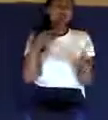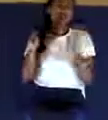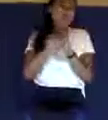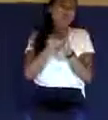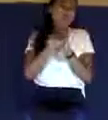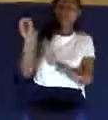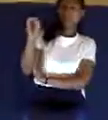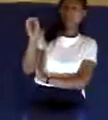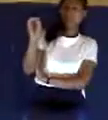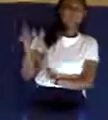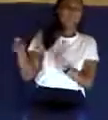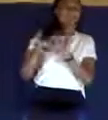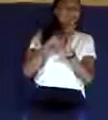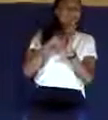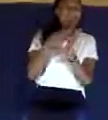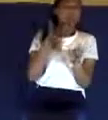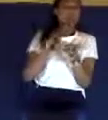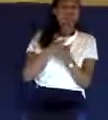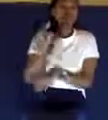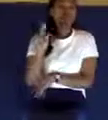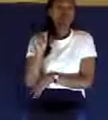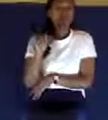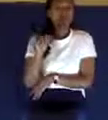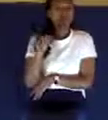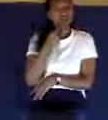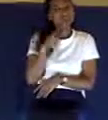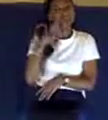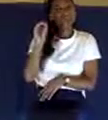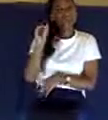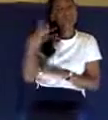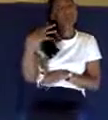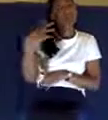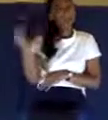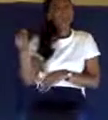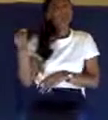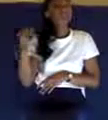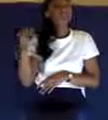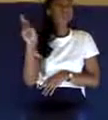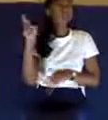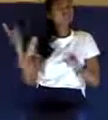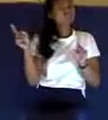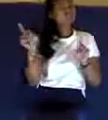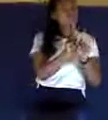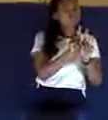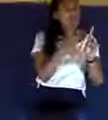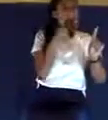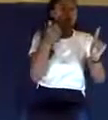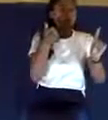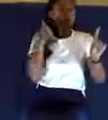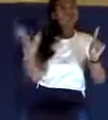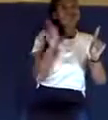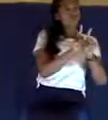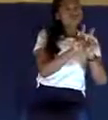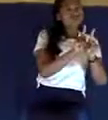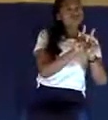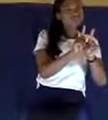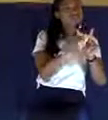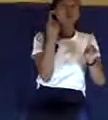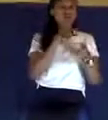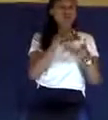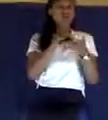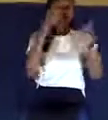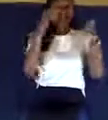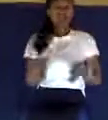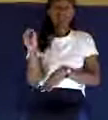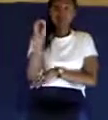negative way. He just simply shows how Ruth, her virtue is greater. One writer says this,